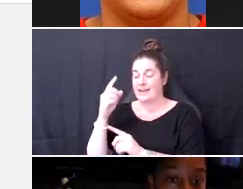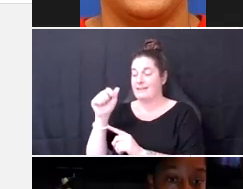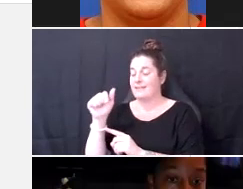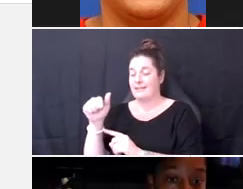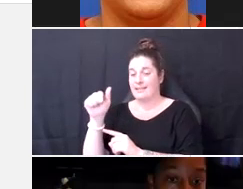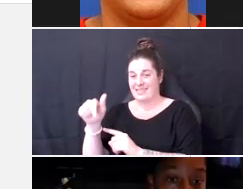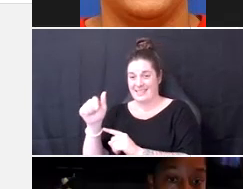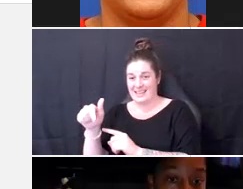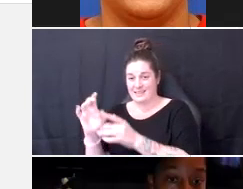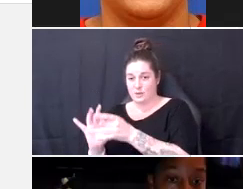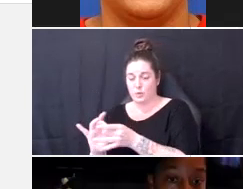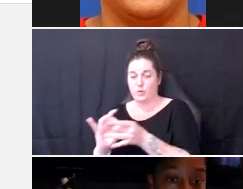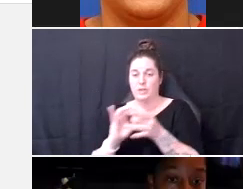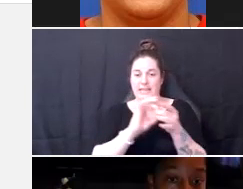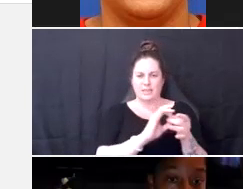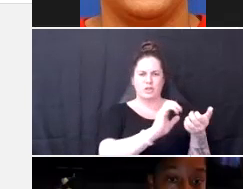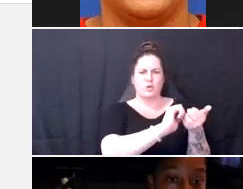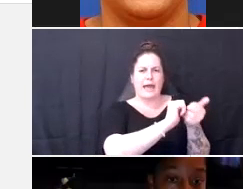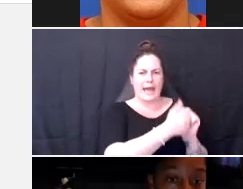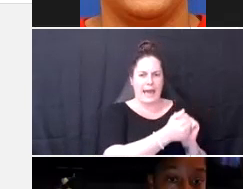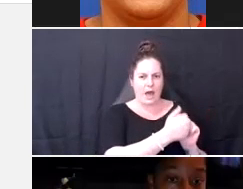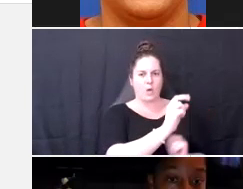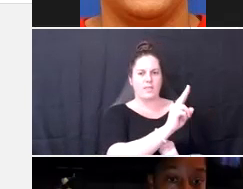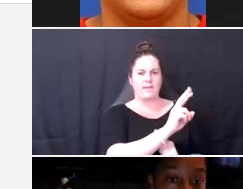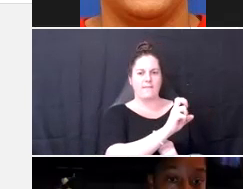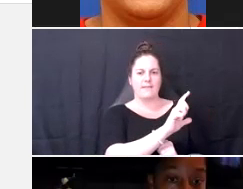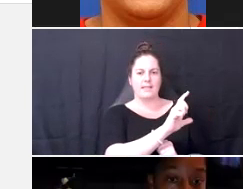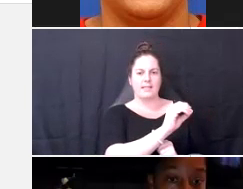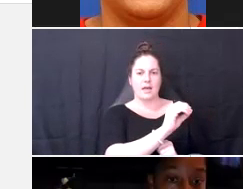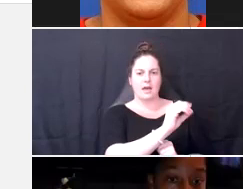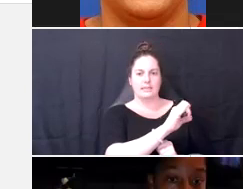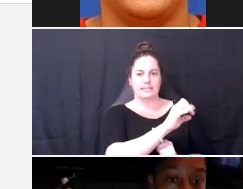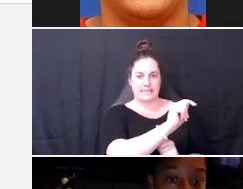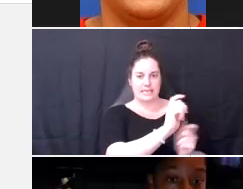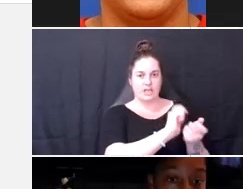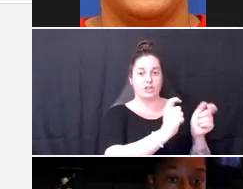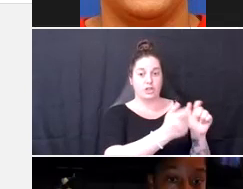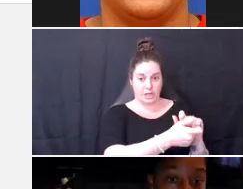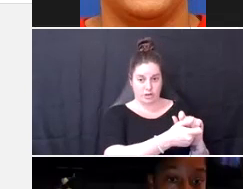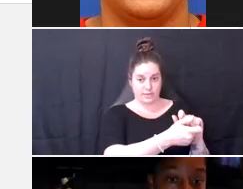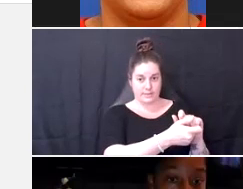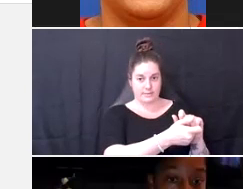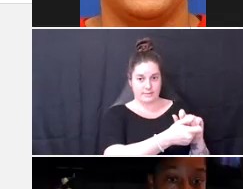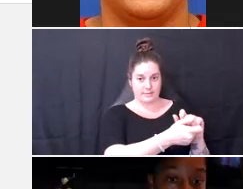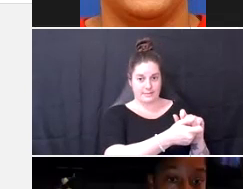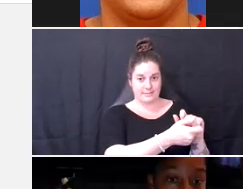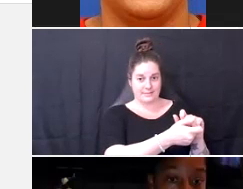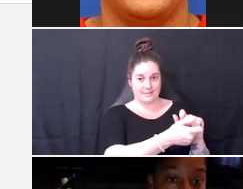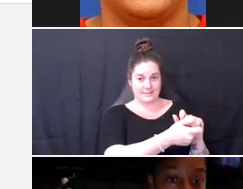unit time. How the velocity is changing per unit time. Okay?